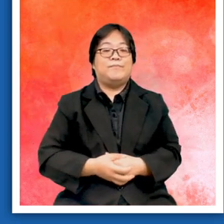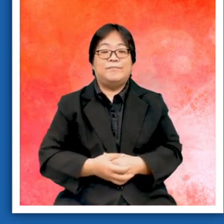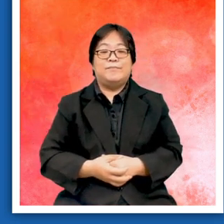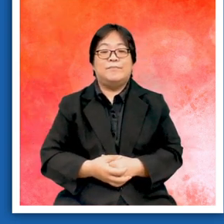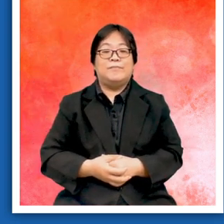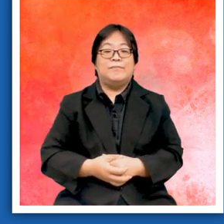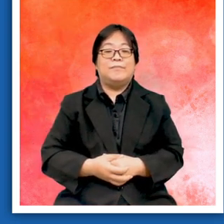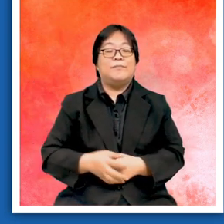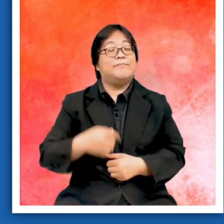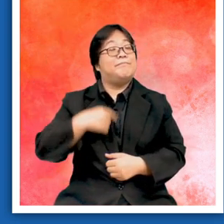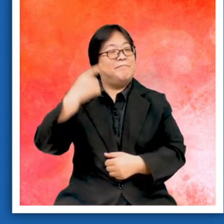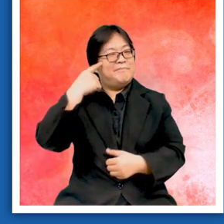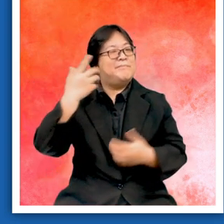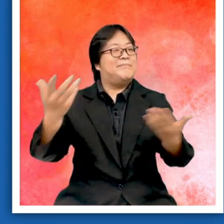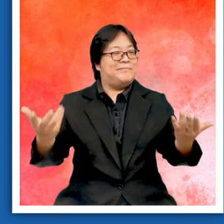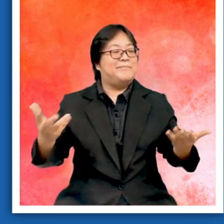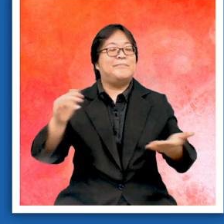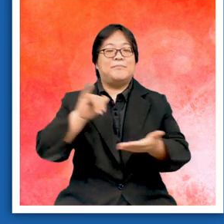I think that's all.